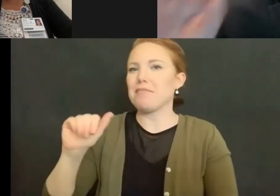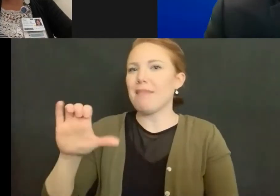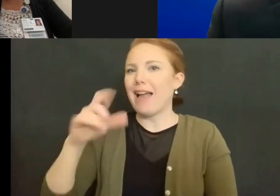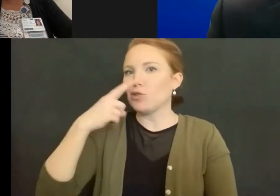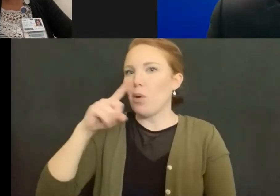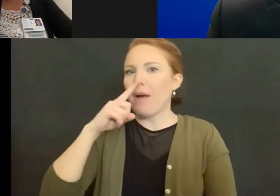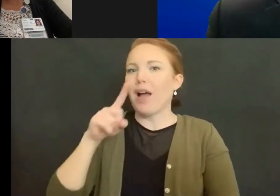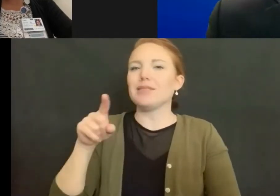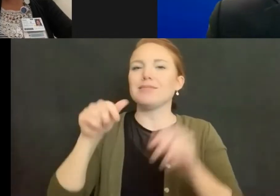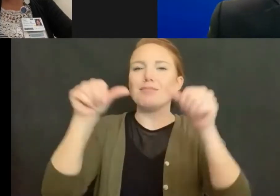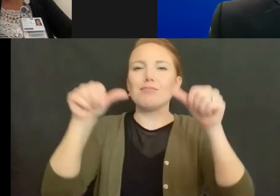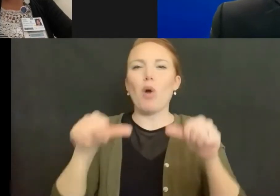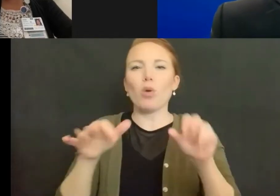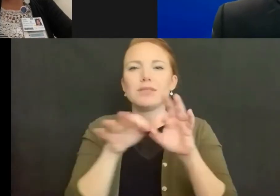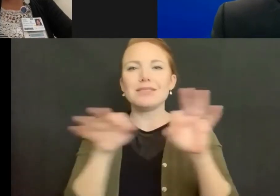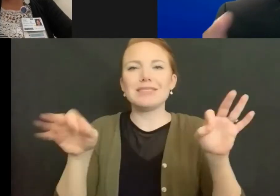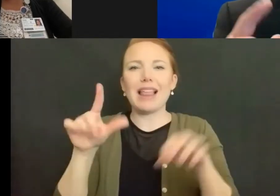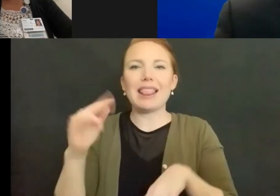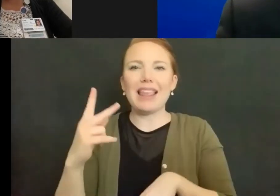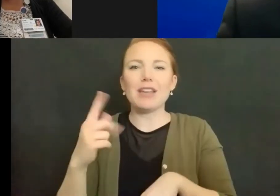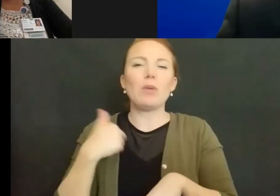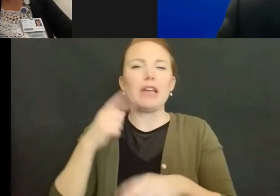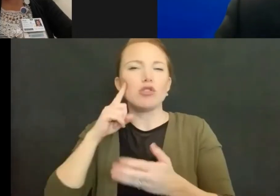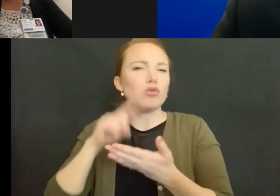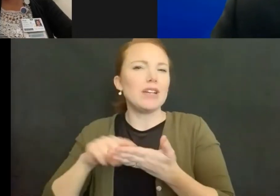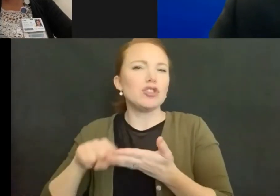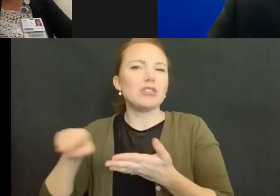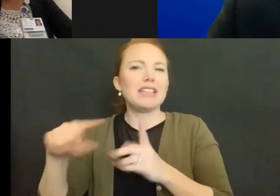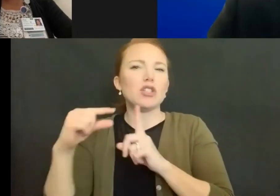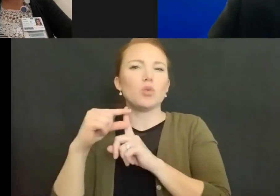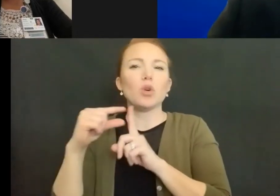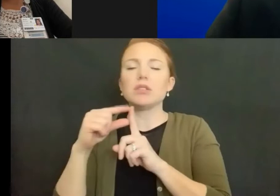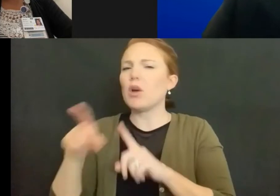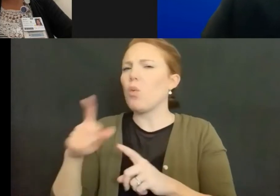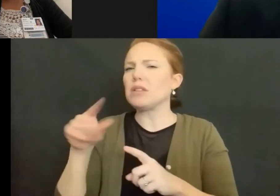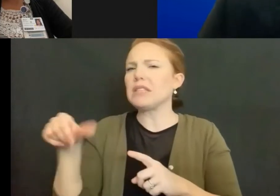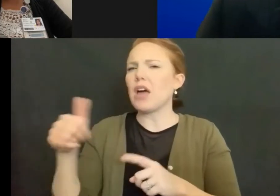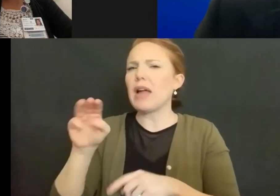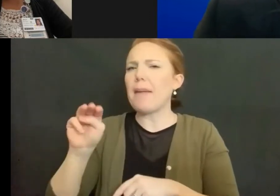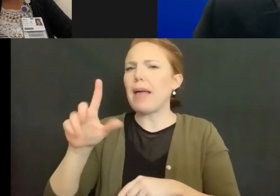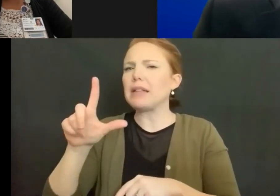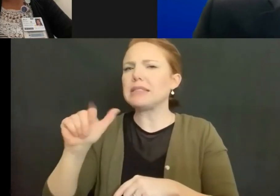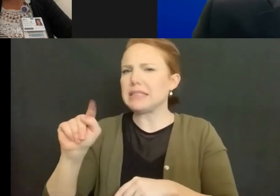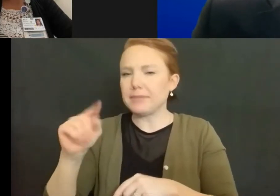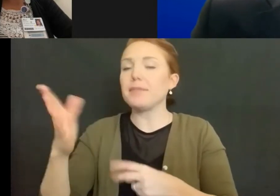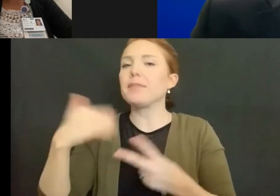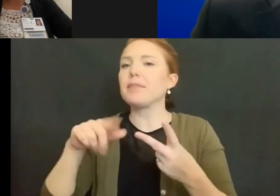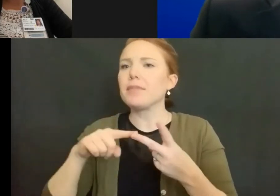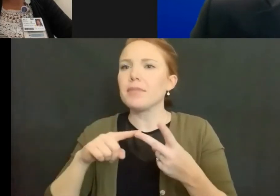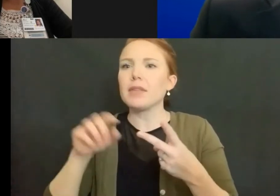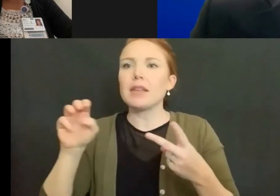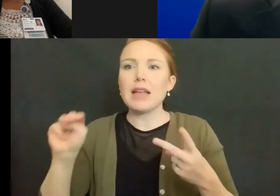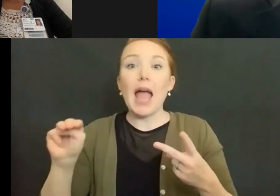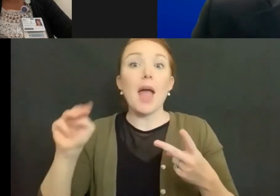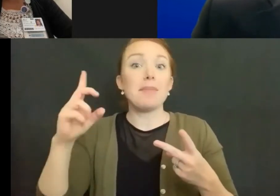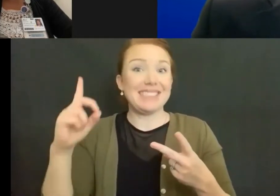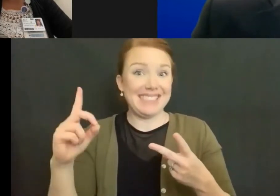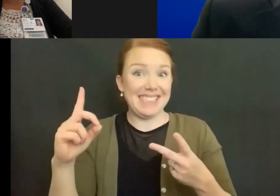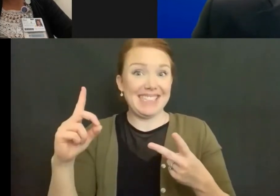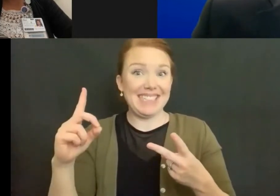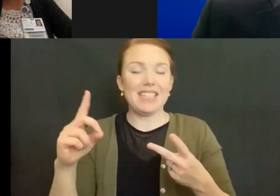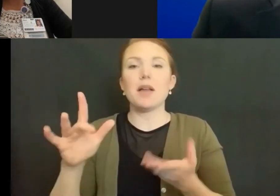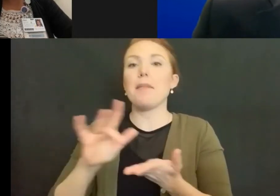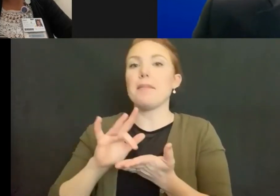let's write down these terms so we can look them up later. And what is the other one? The other one is called MT, which is